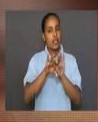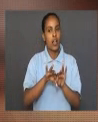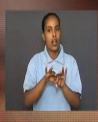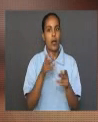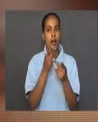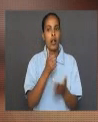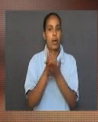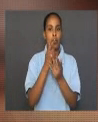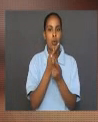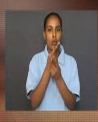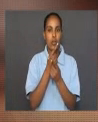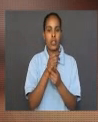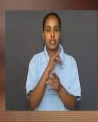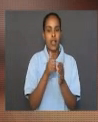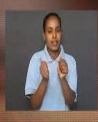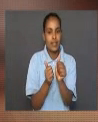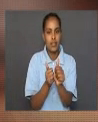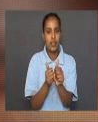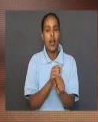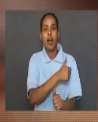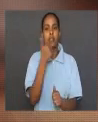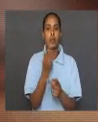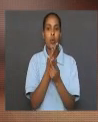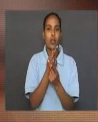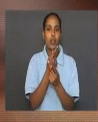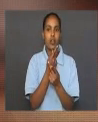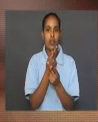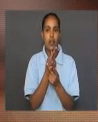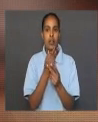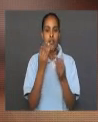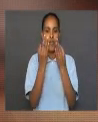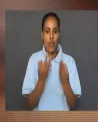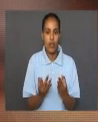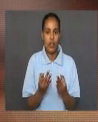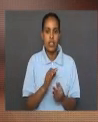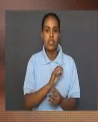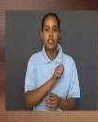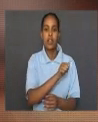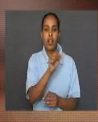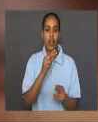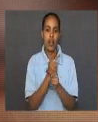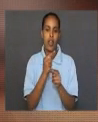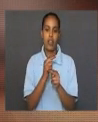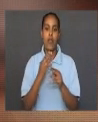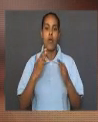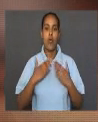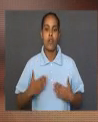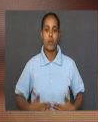protein. It assists other proteins in forming their native